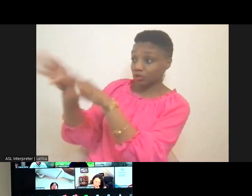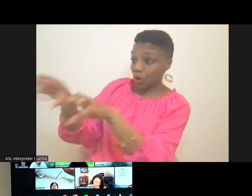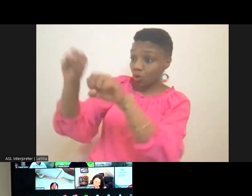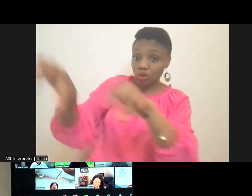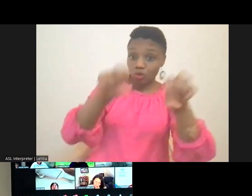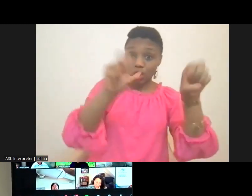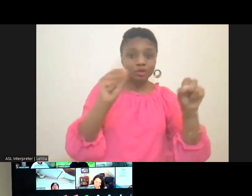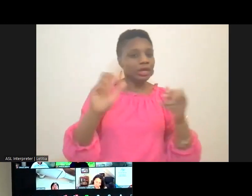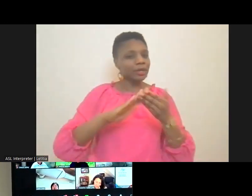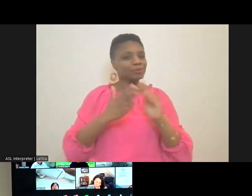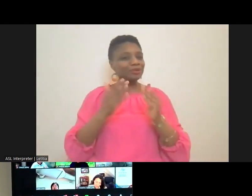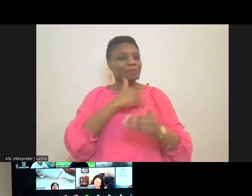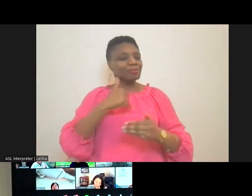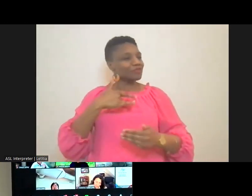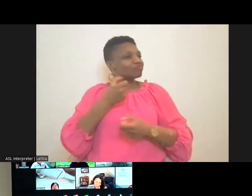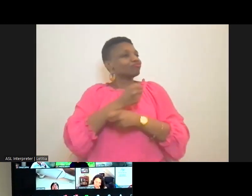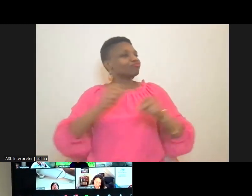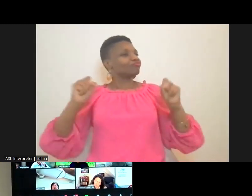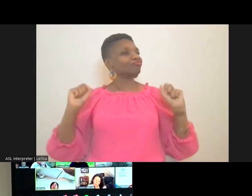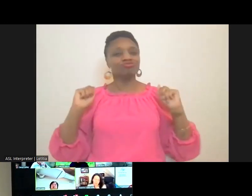like hearings and permit